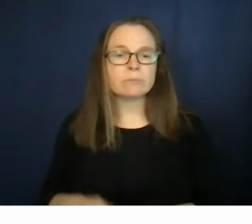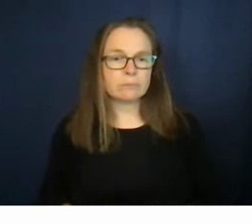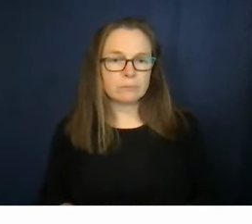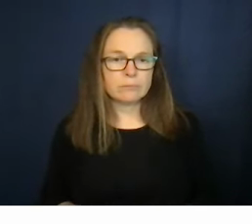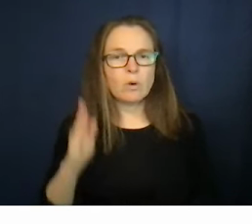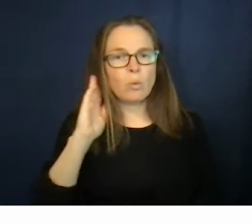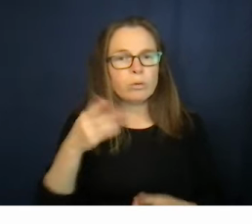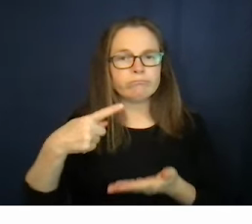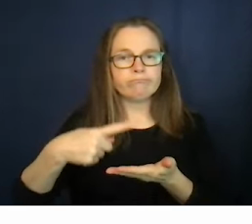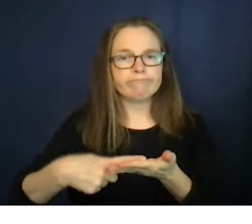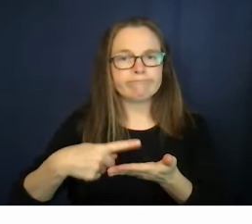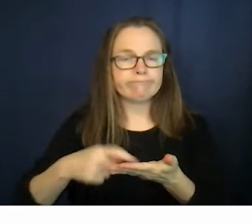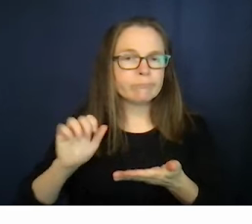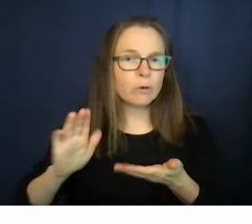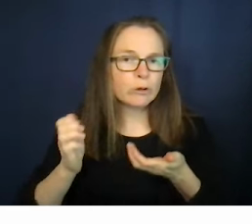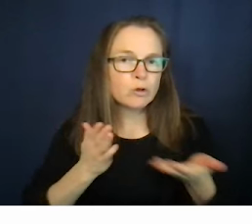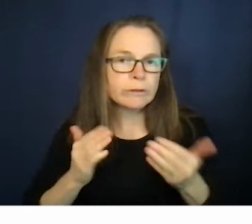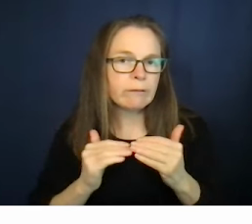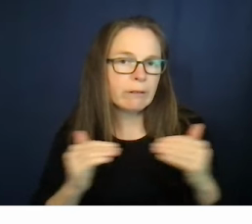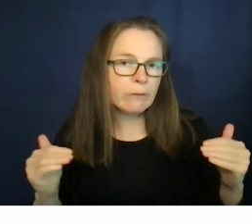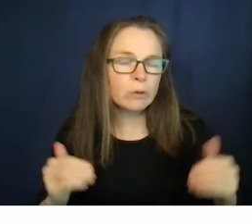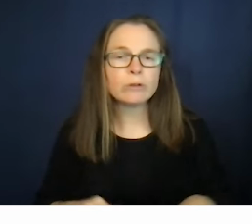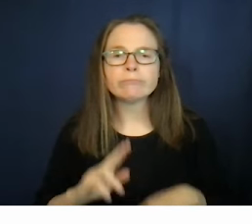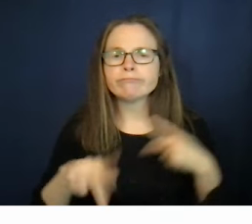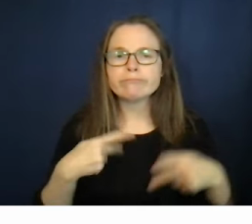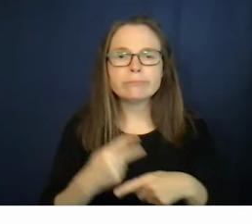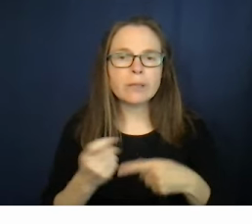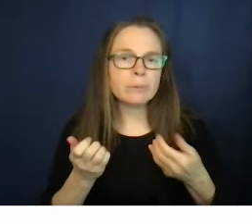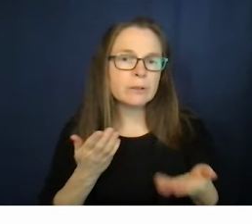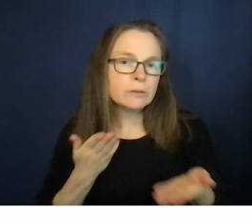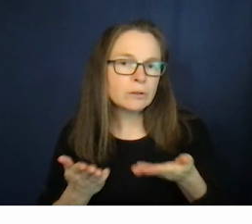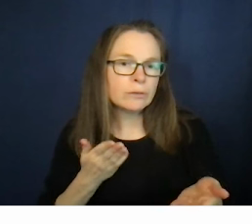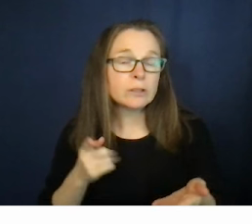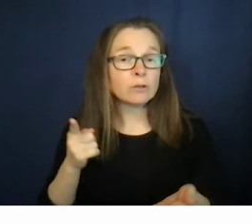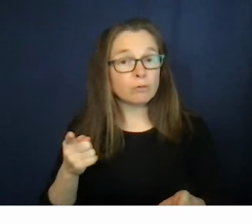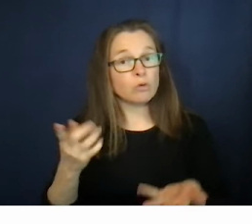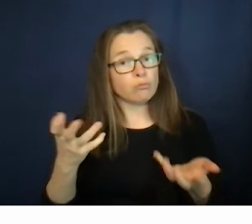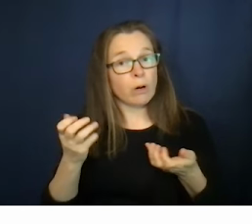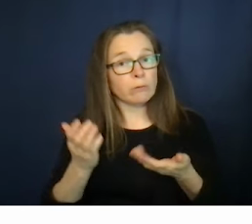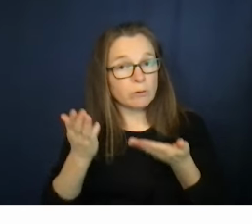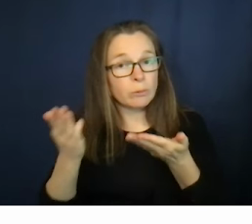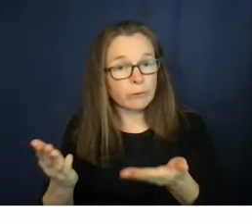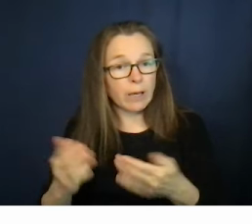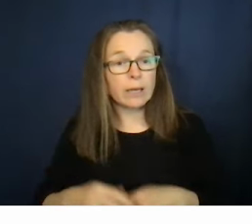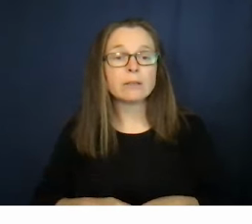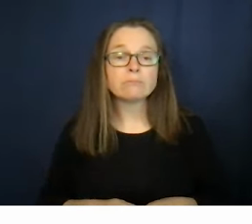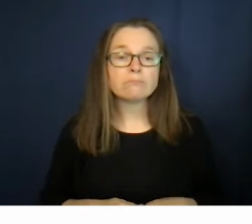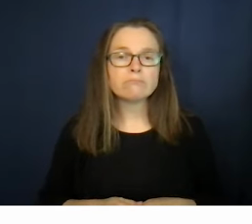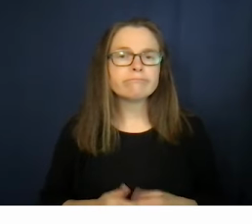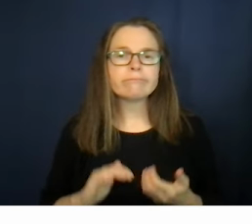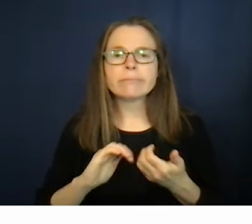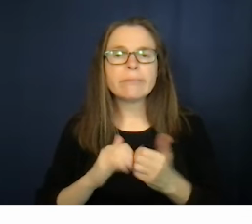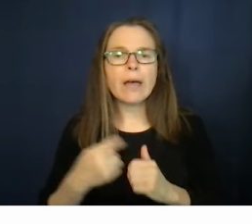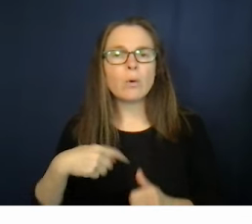include discussions about service levels, types of services your agency would like to provide, and what Multnomah County